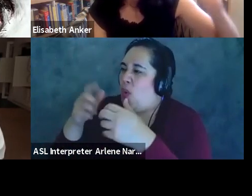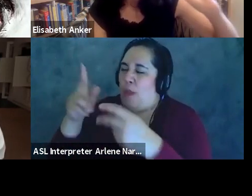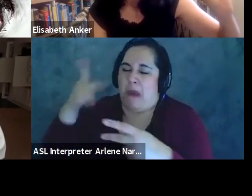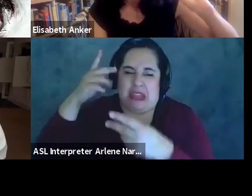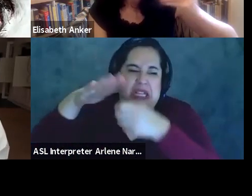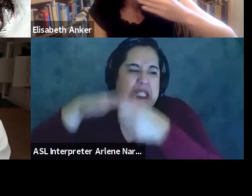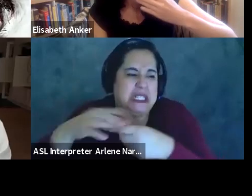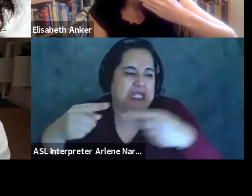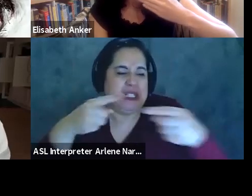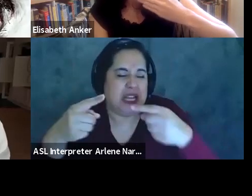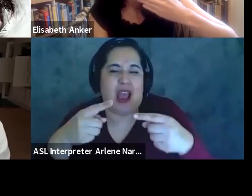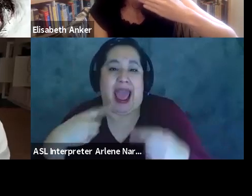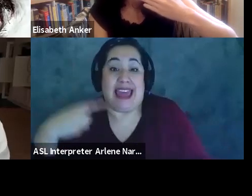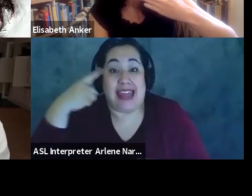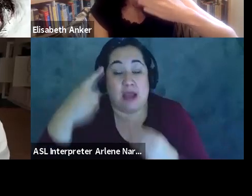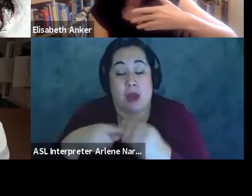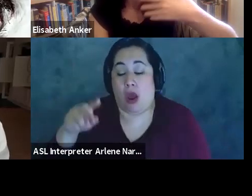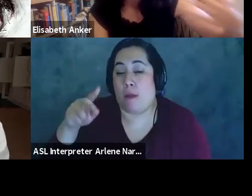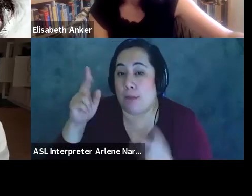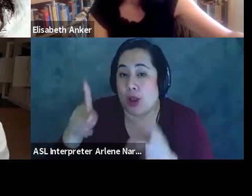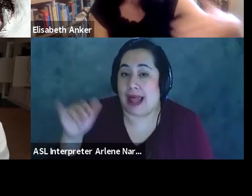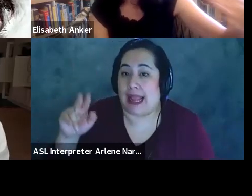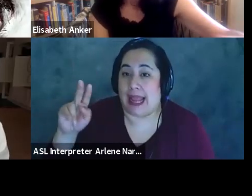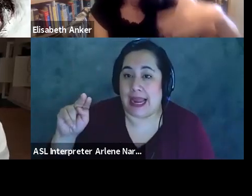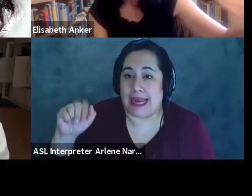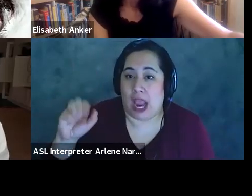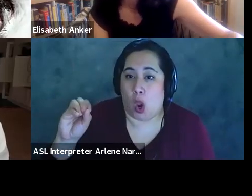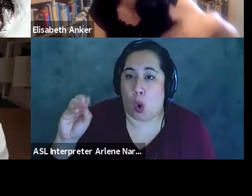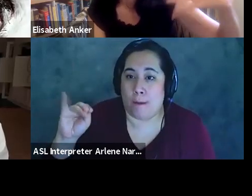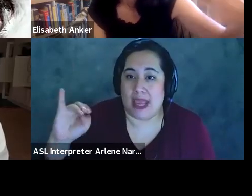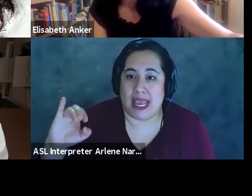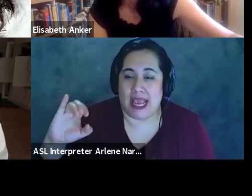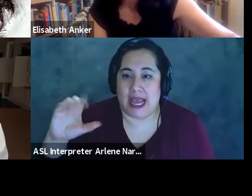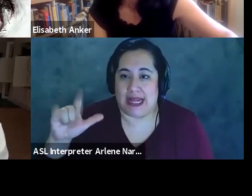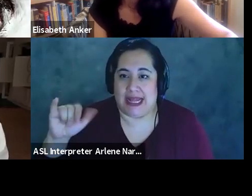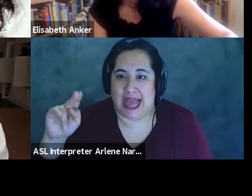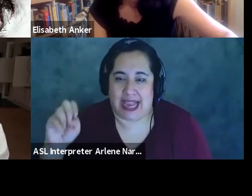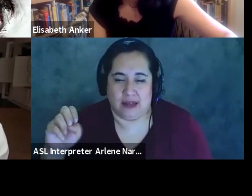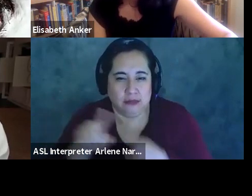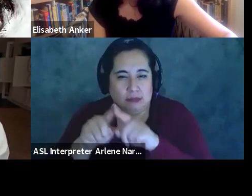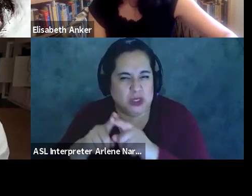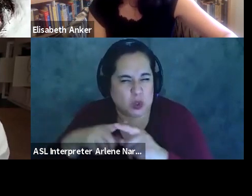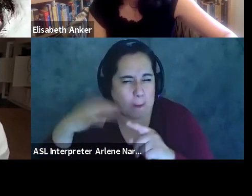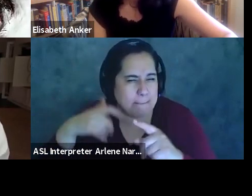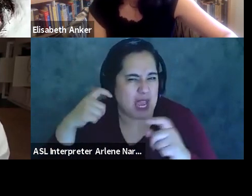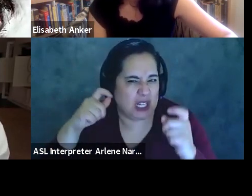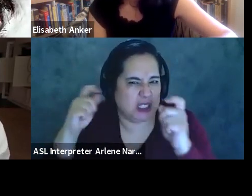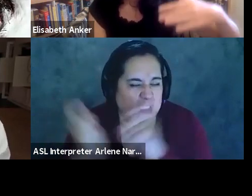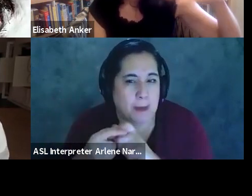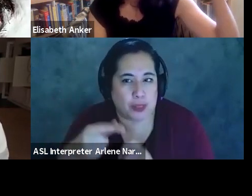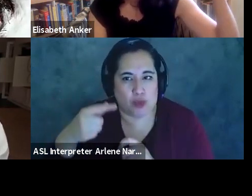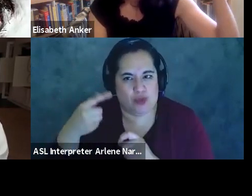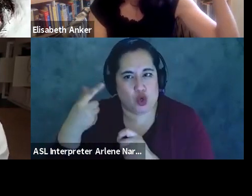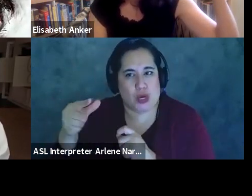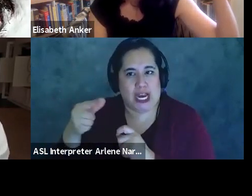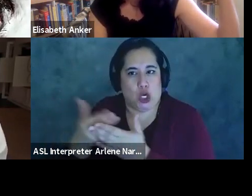When I think about someone like Naomi Klein and even the enormous movement of the Sunrise Movement and the Green New Deal, where people realize that